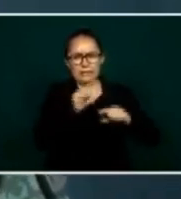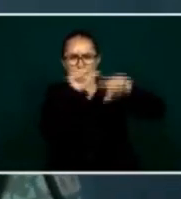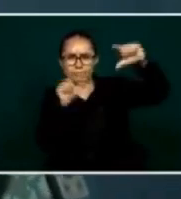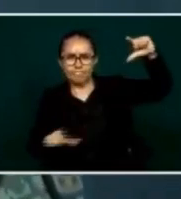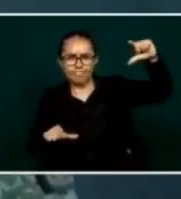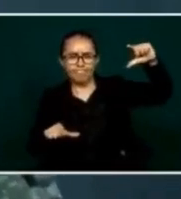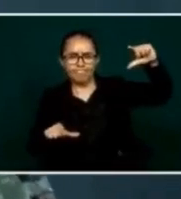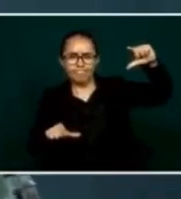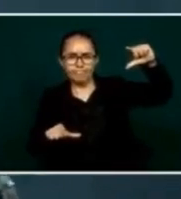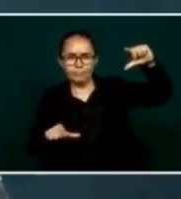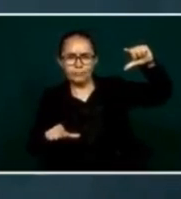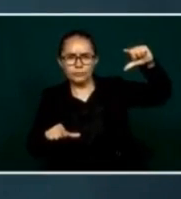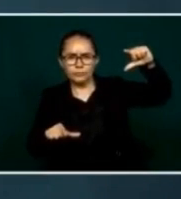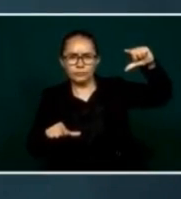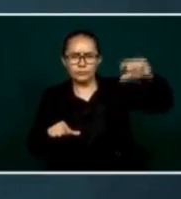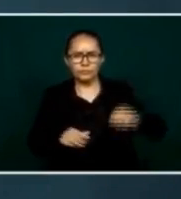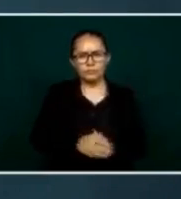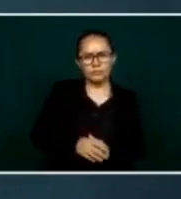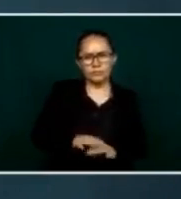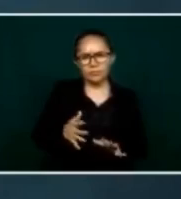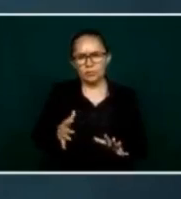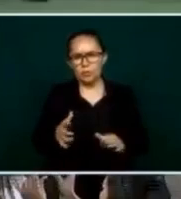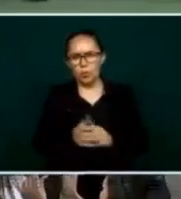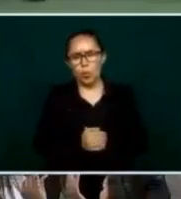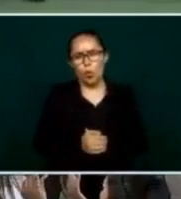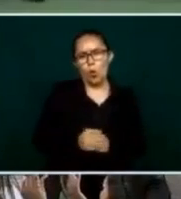state has